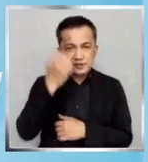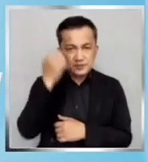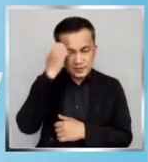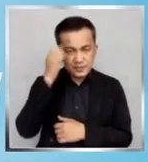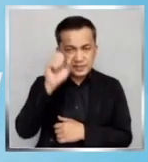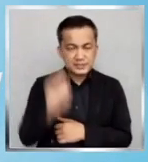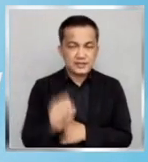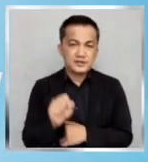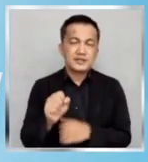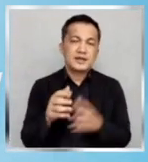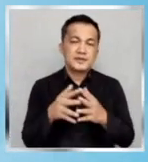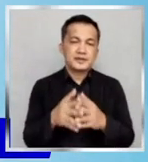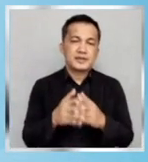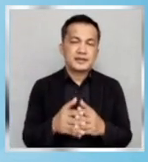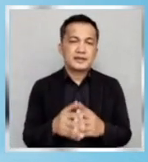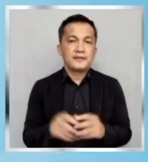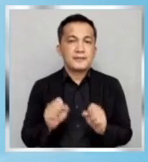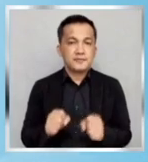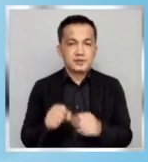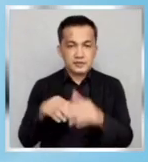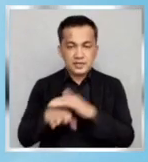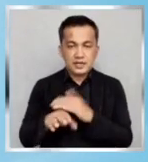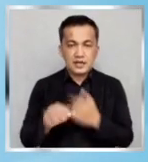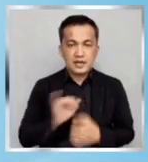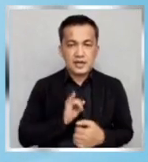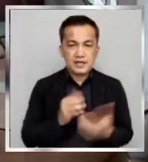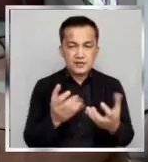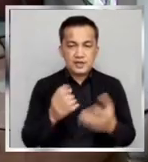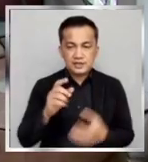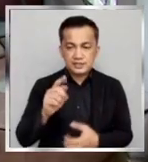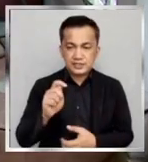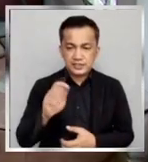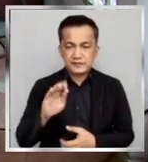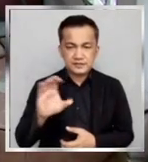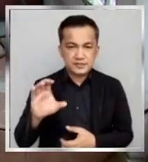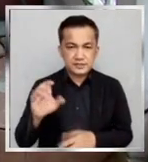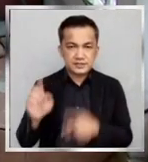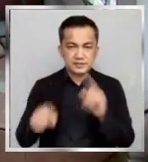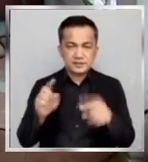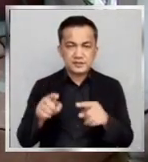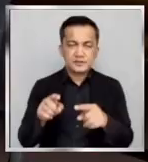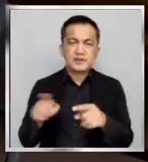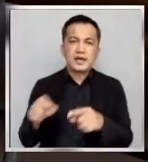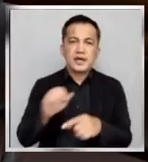Pwedeng ma-access ang iWantTFC sa iba't ibang viewing devices.